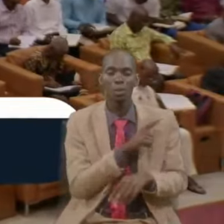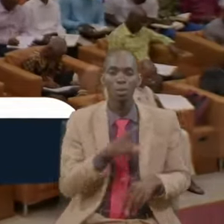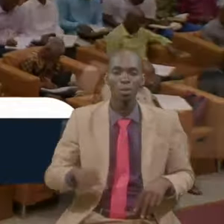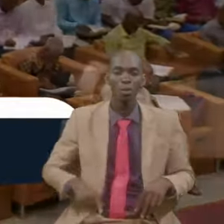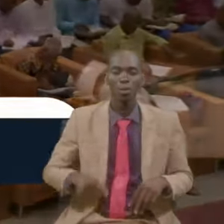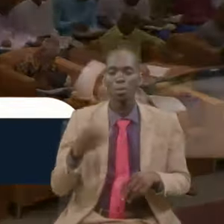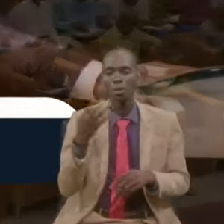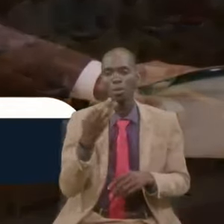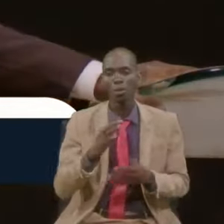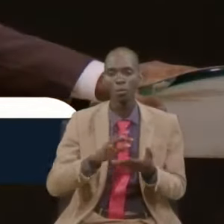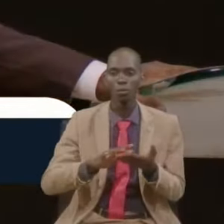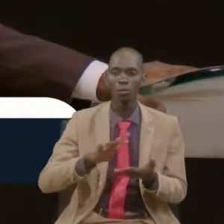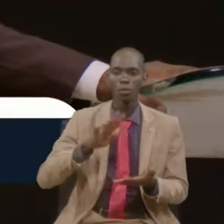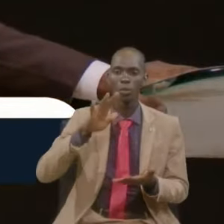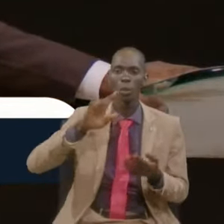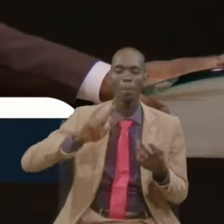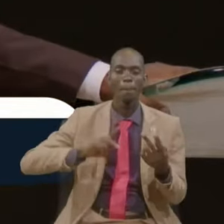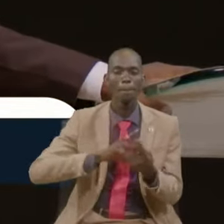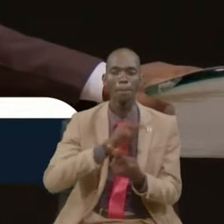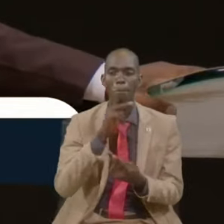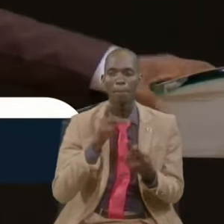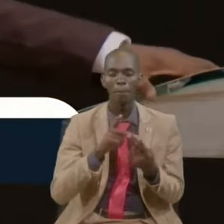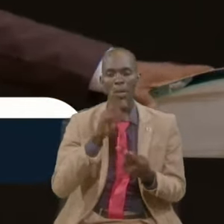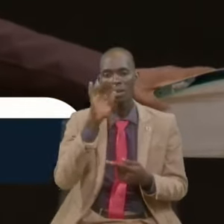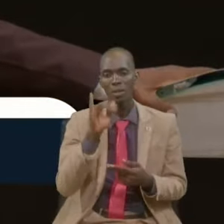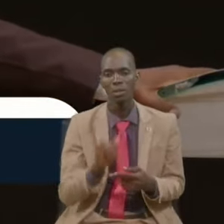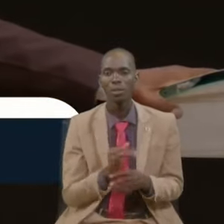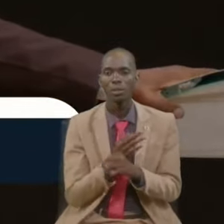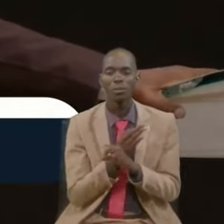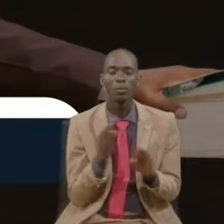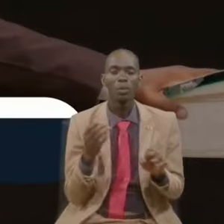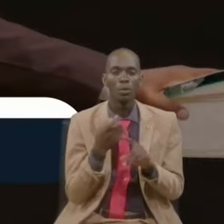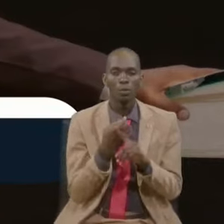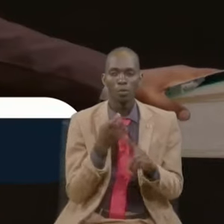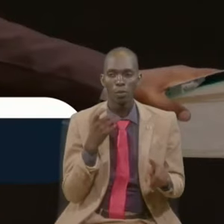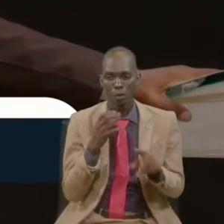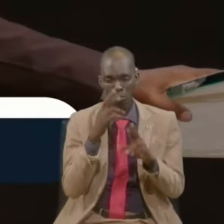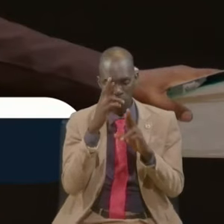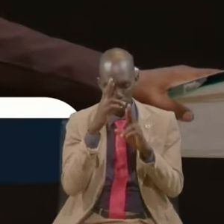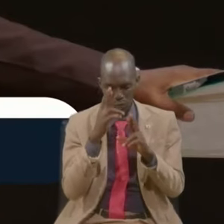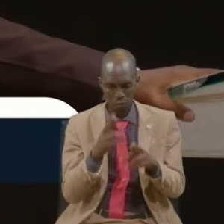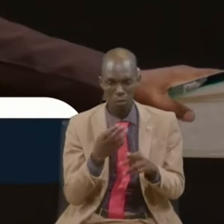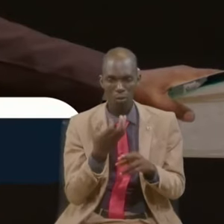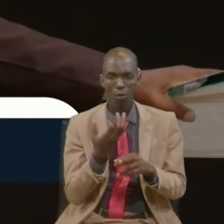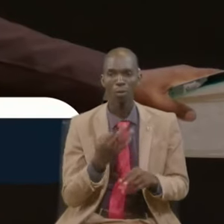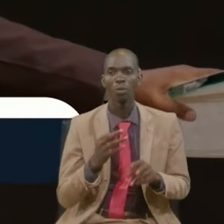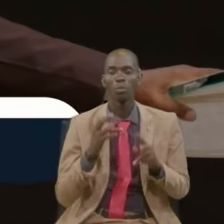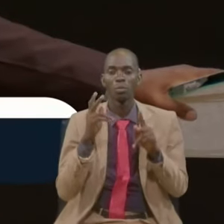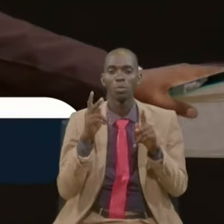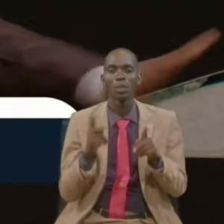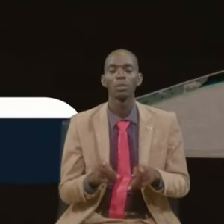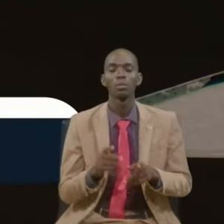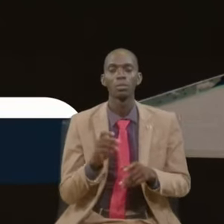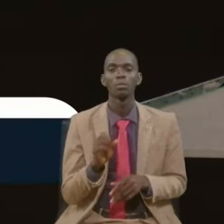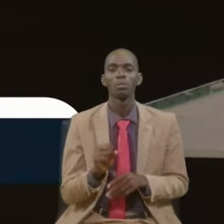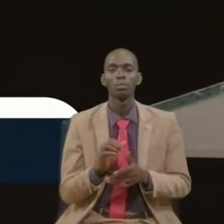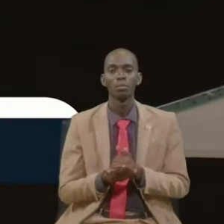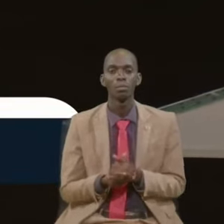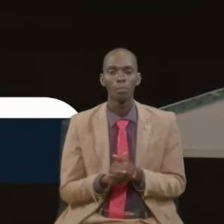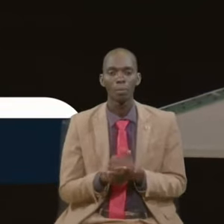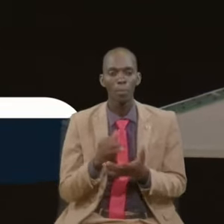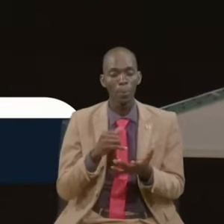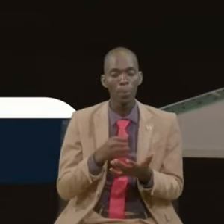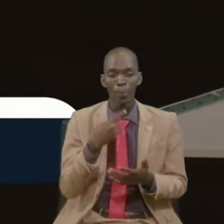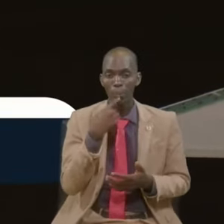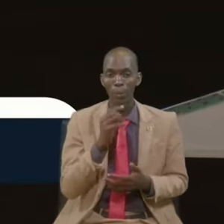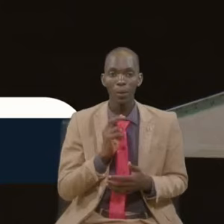glory, perfectly free from respect of persons. It tells